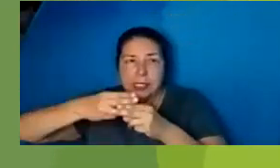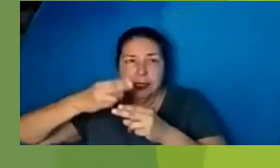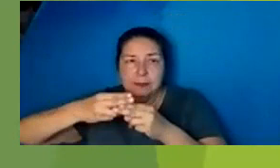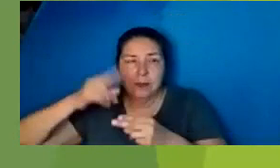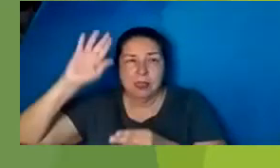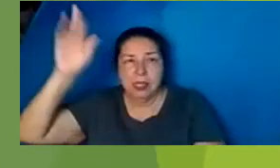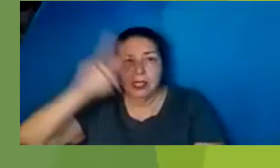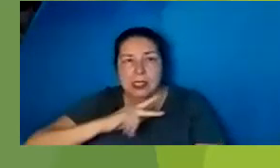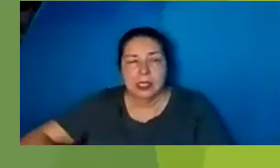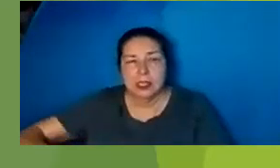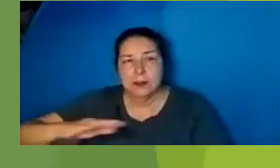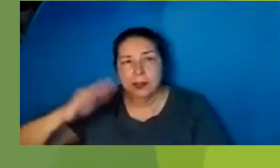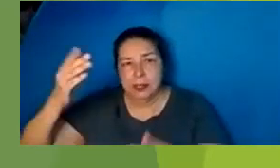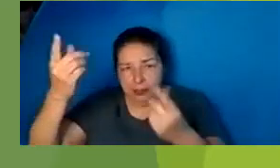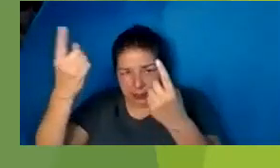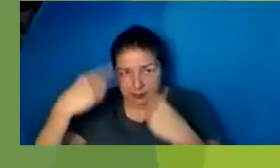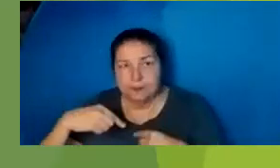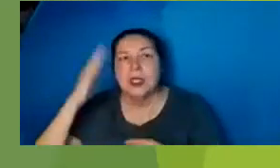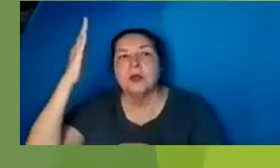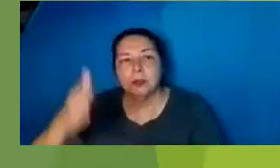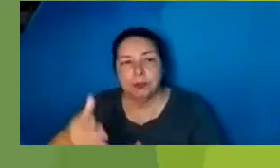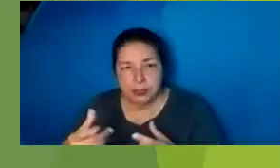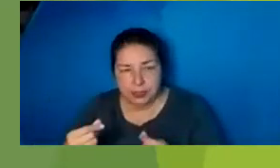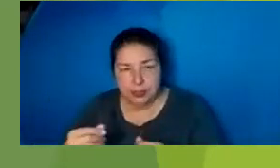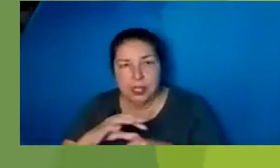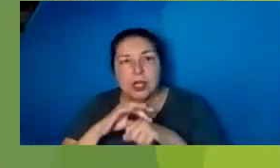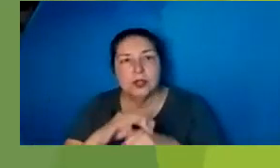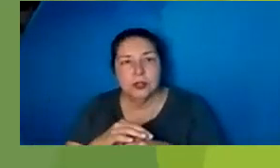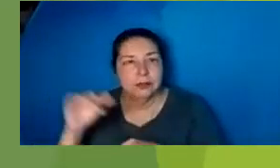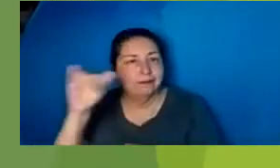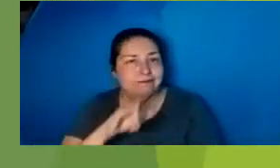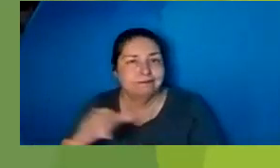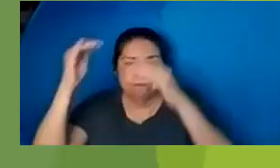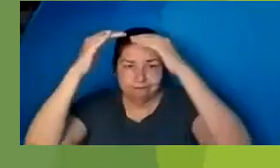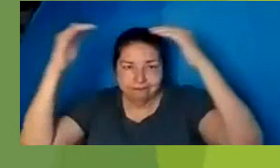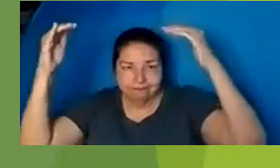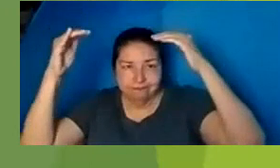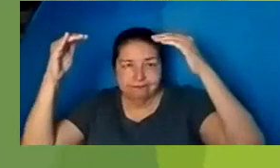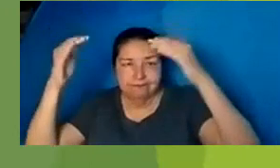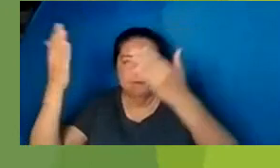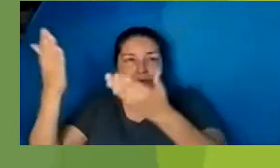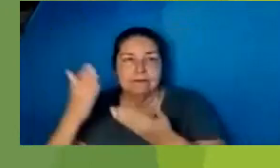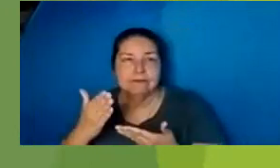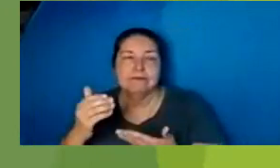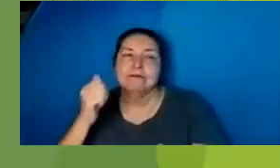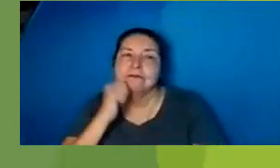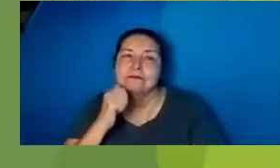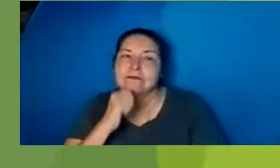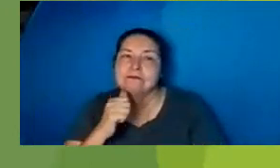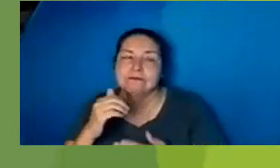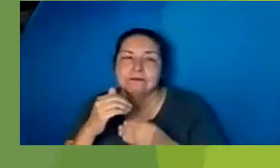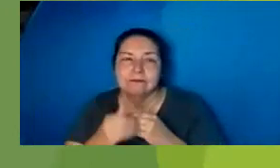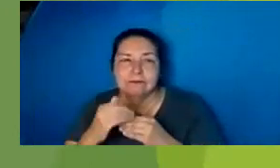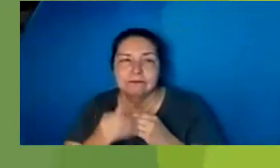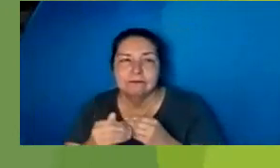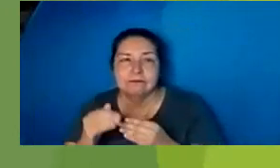name. Thy kingdom come, thy will be done on earth as it is in heaven. Give us this day our daily